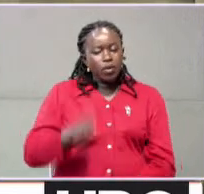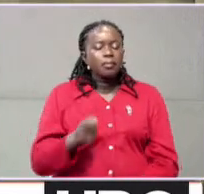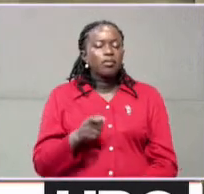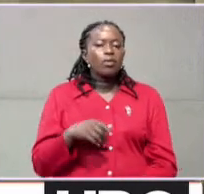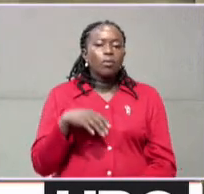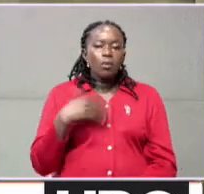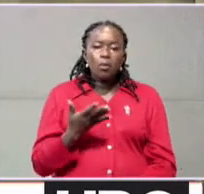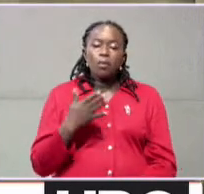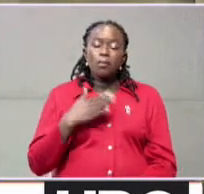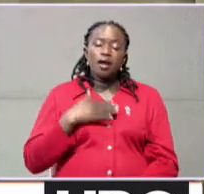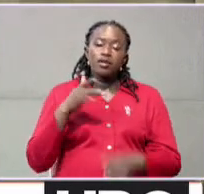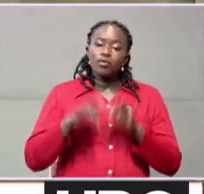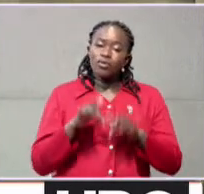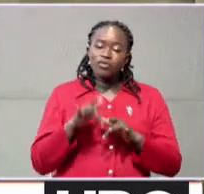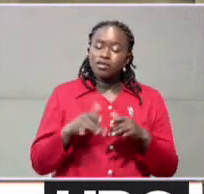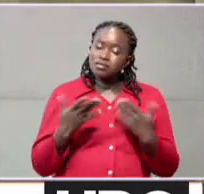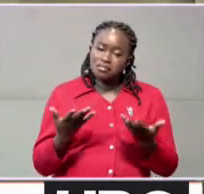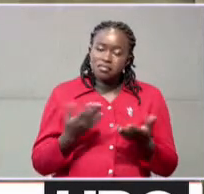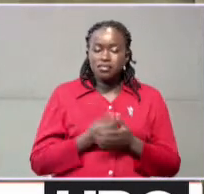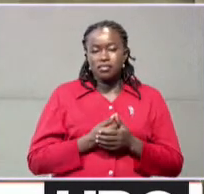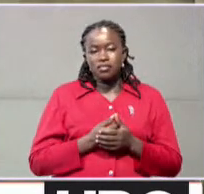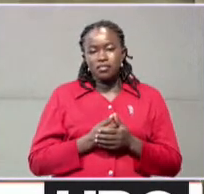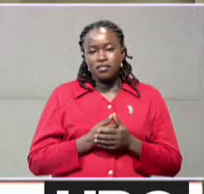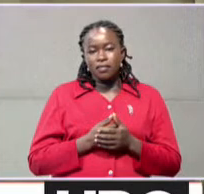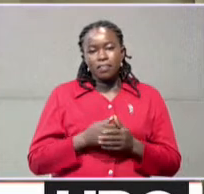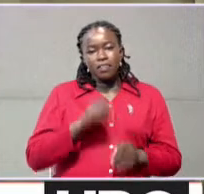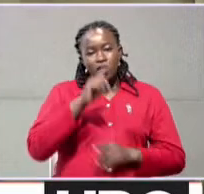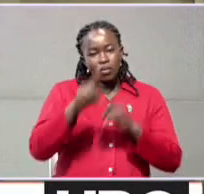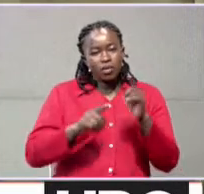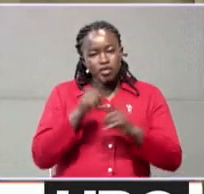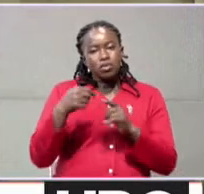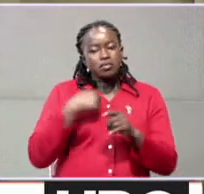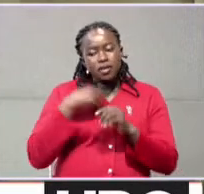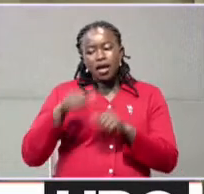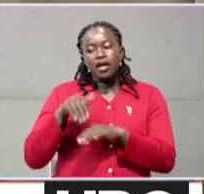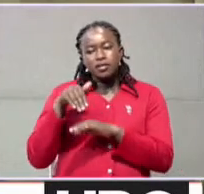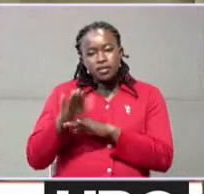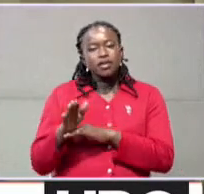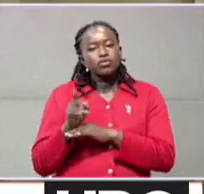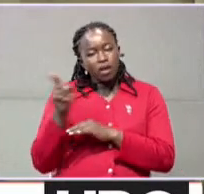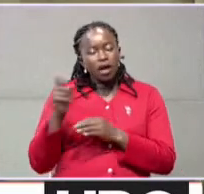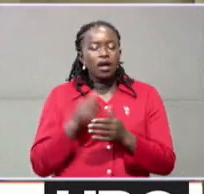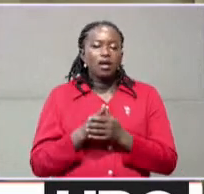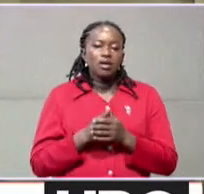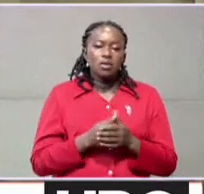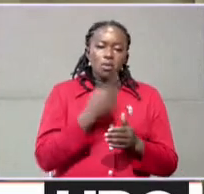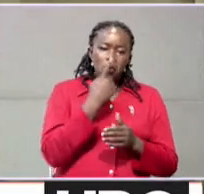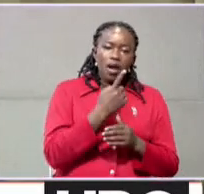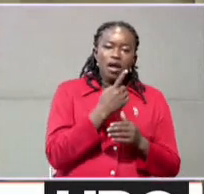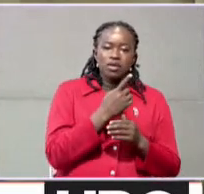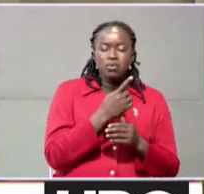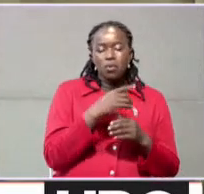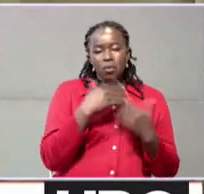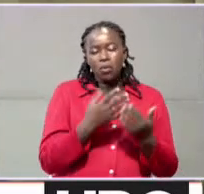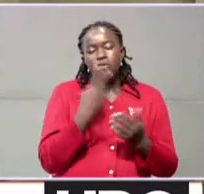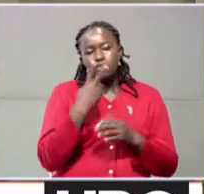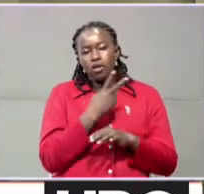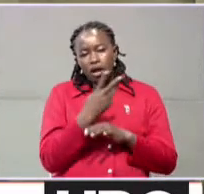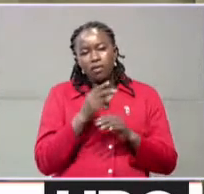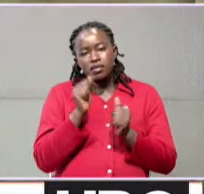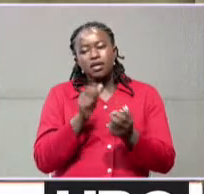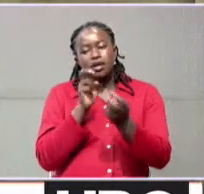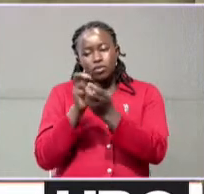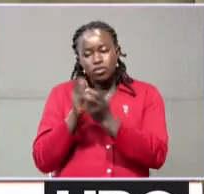even my office okay these are questions i would have forwarded and in one or two hours she would have consulted with the minister